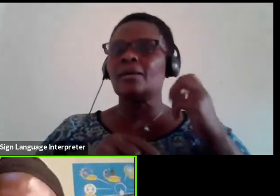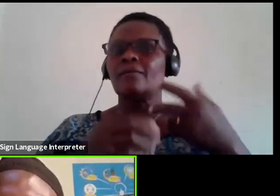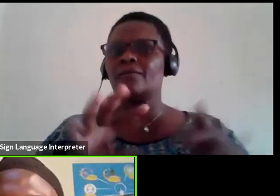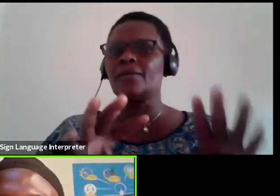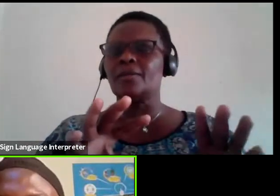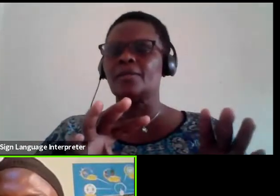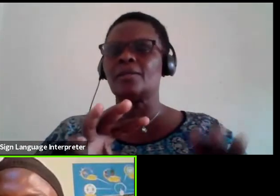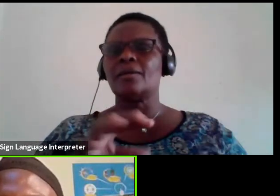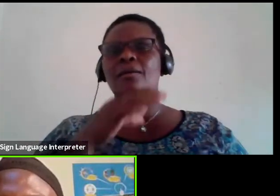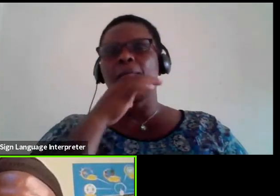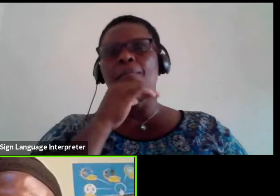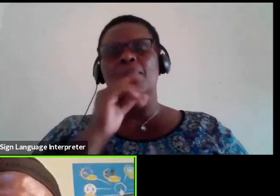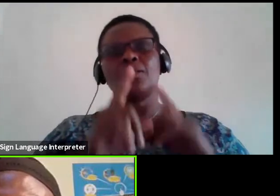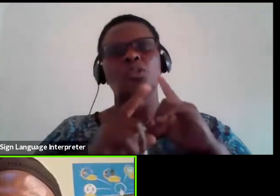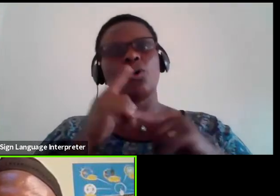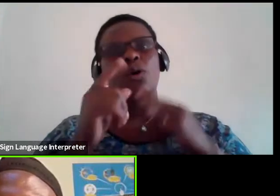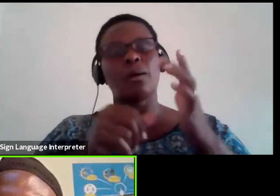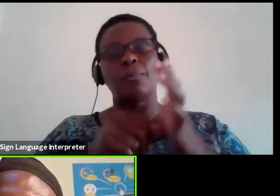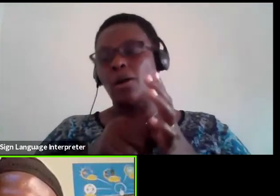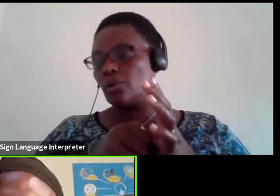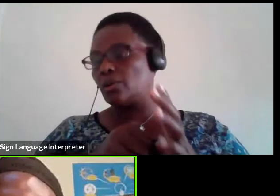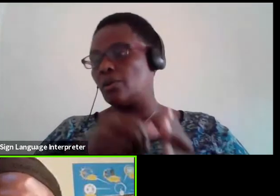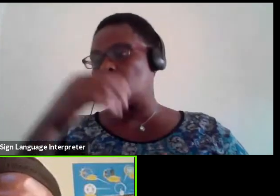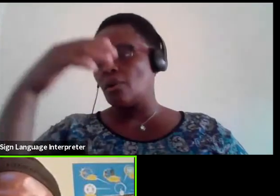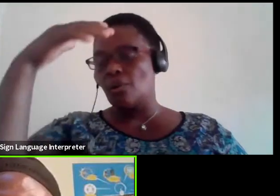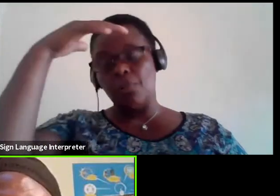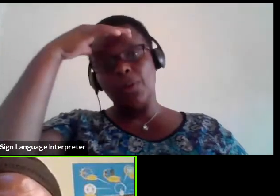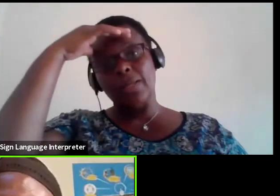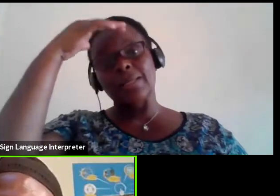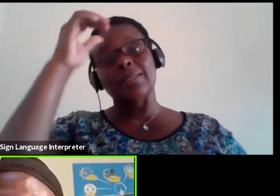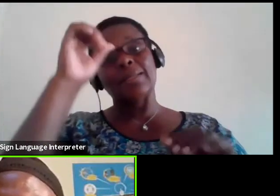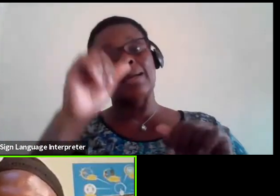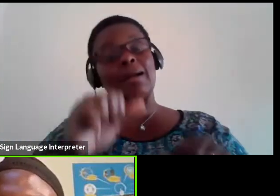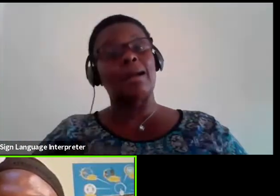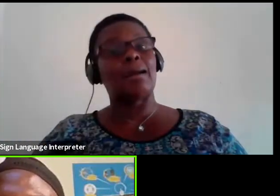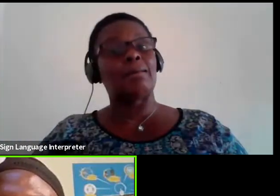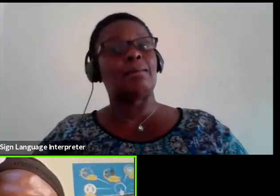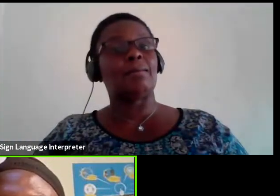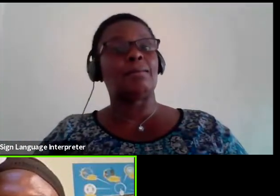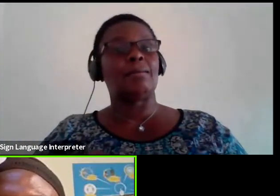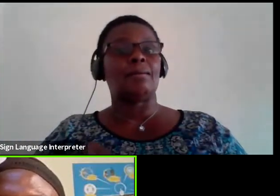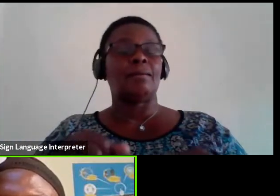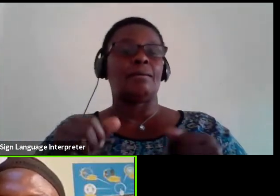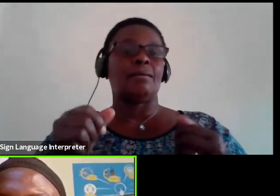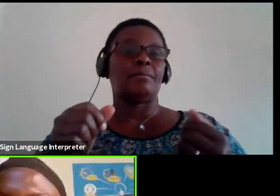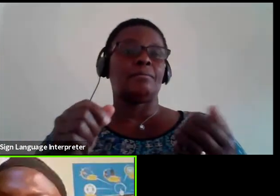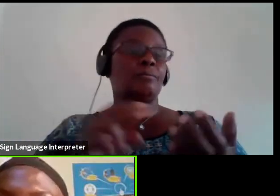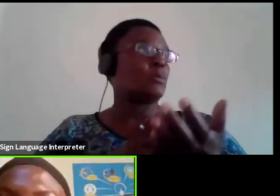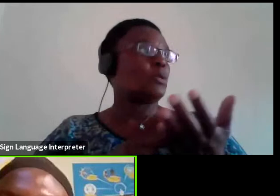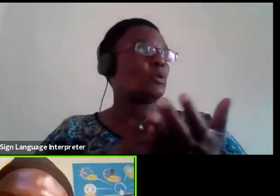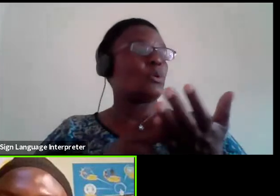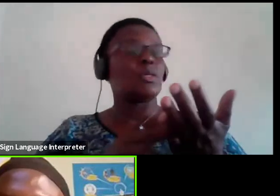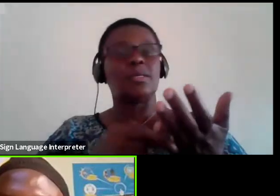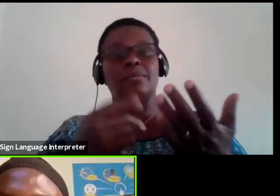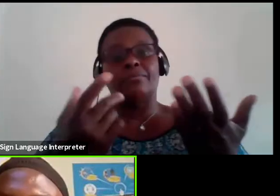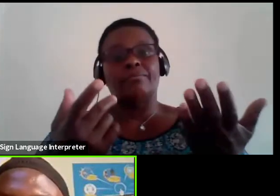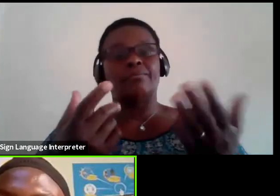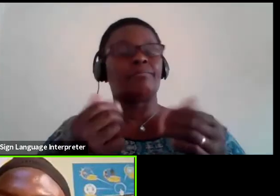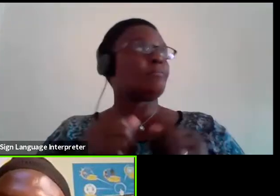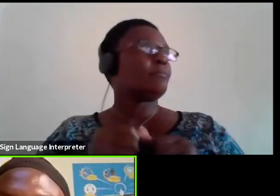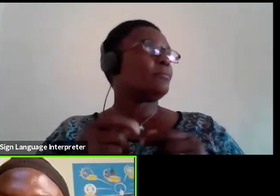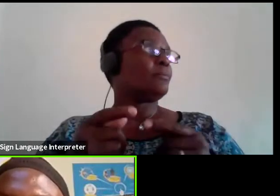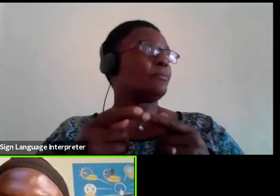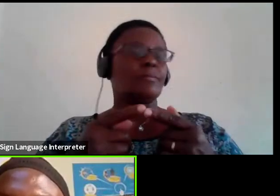you've not been heard, and then they could get a warrant to get your gadget. But we also see